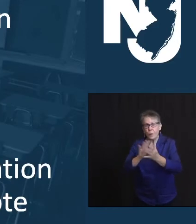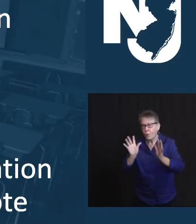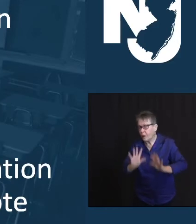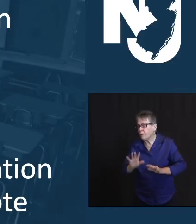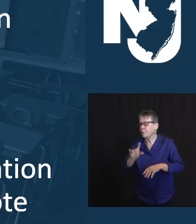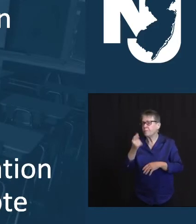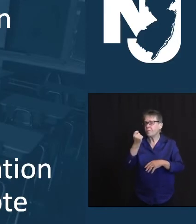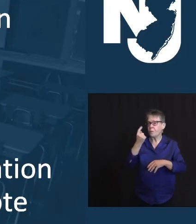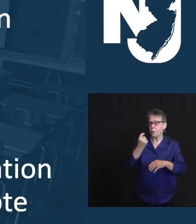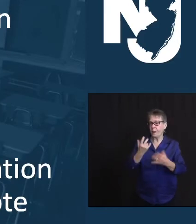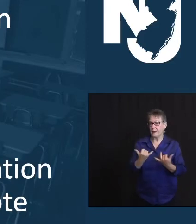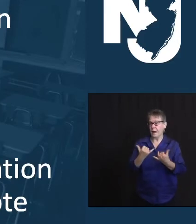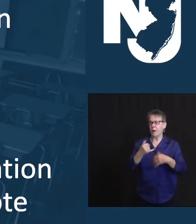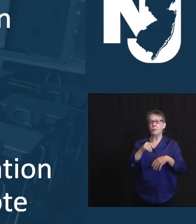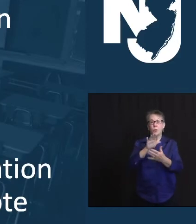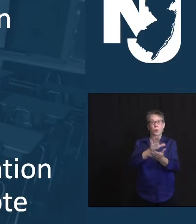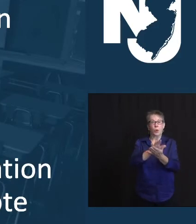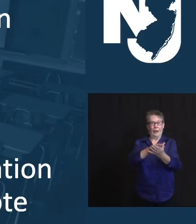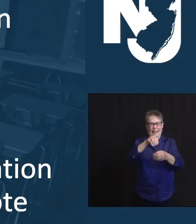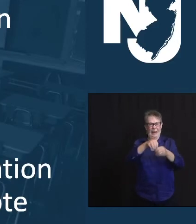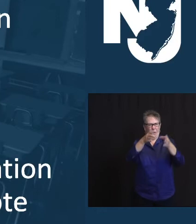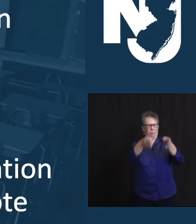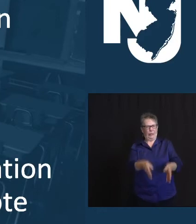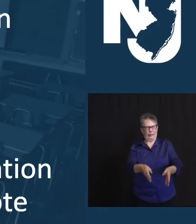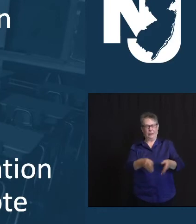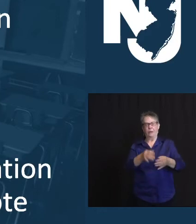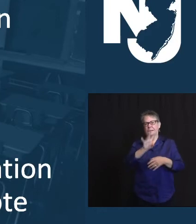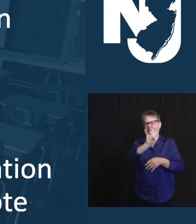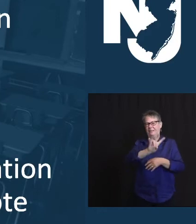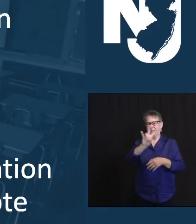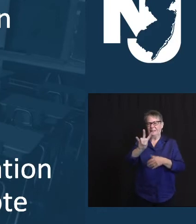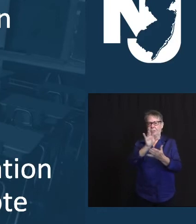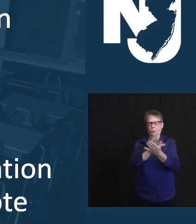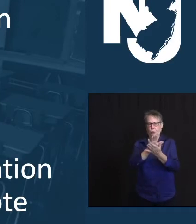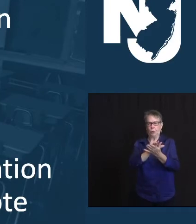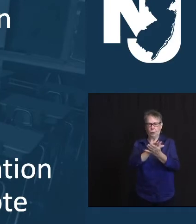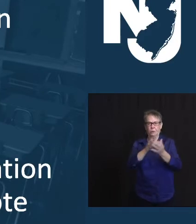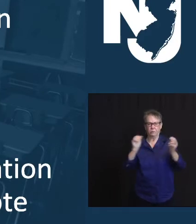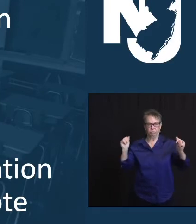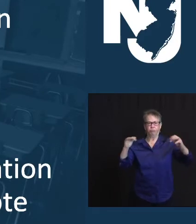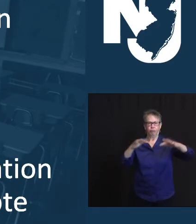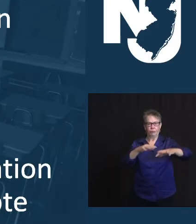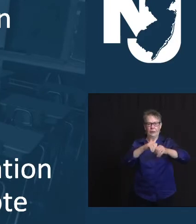are welcoming their students and staffs back to full in-person instruction.